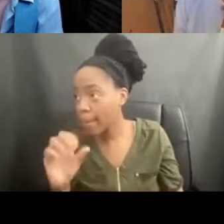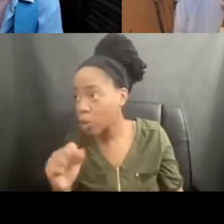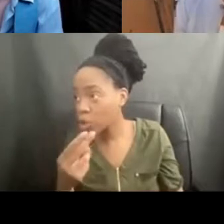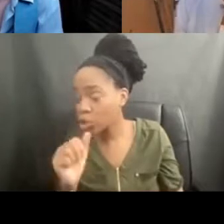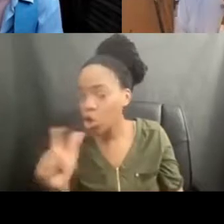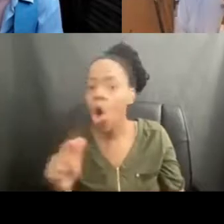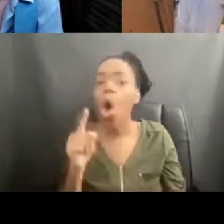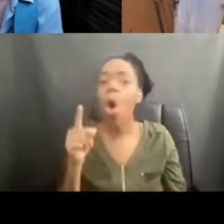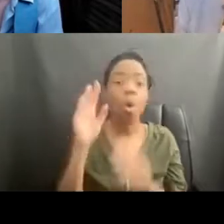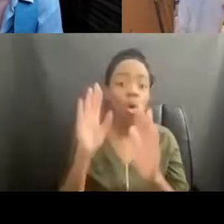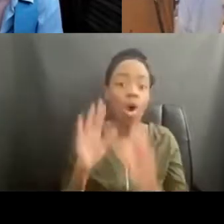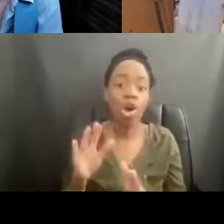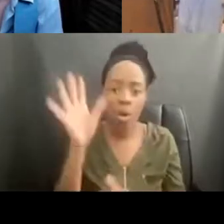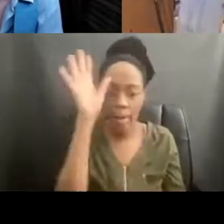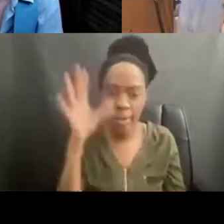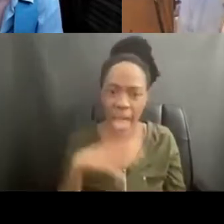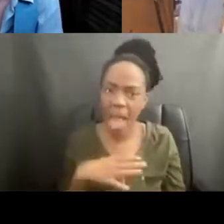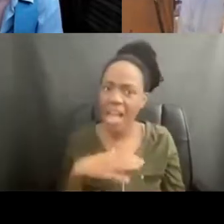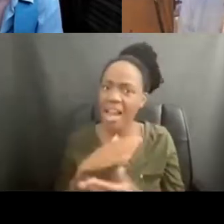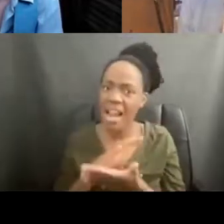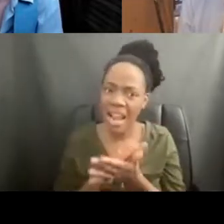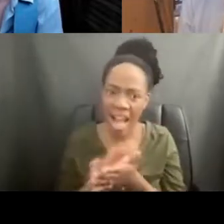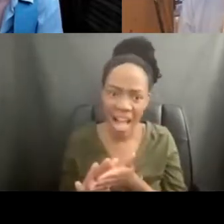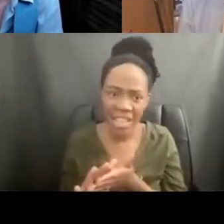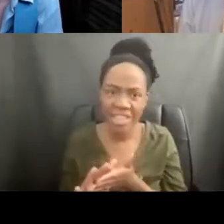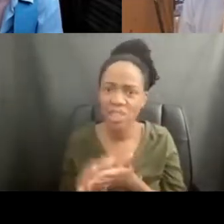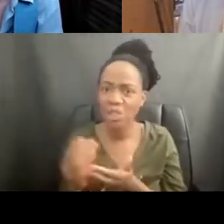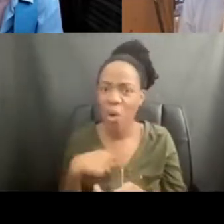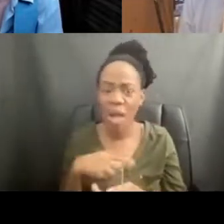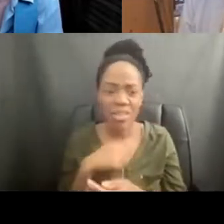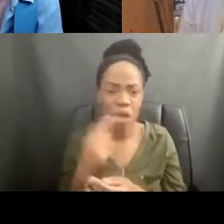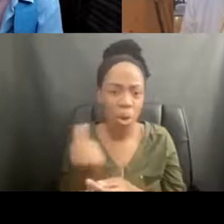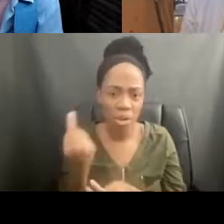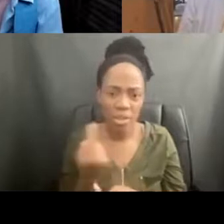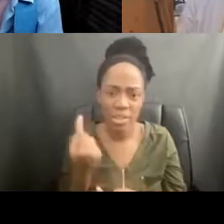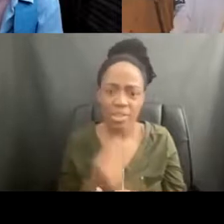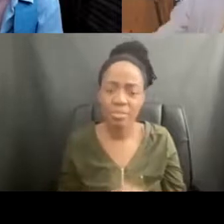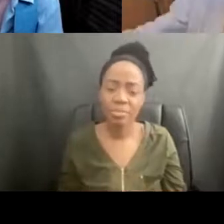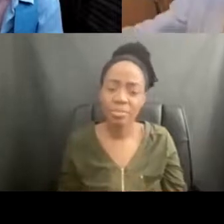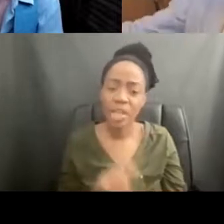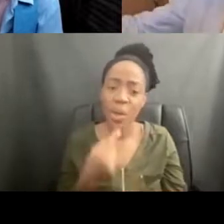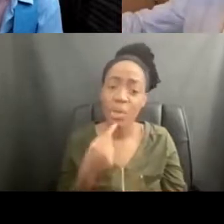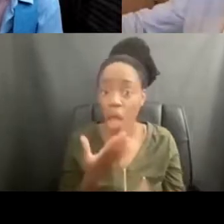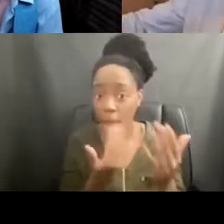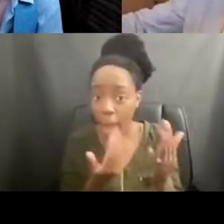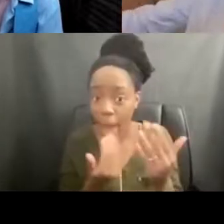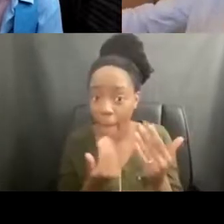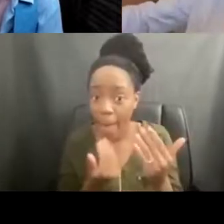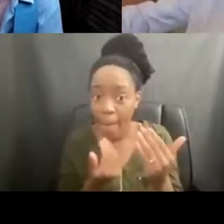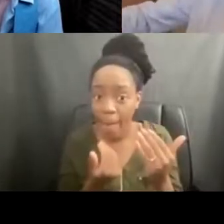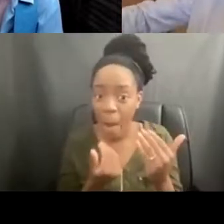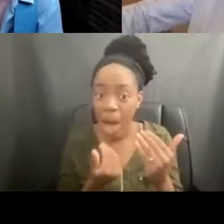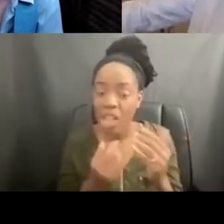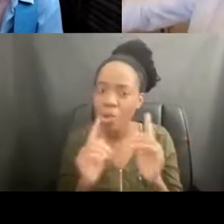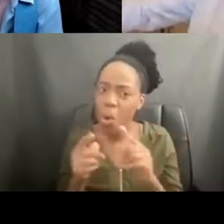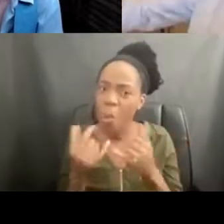a wonderful man. Yeah. And he was always kind to us. And he would say, come on now, let's all go play